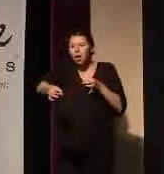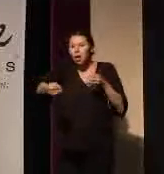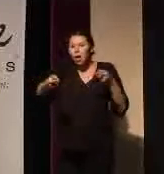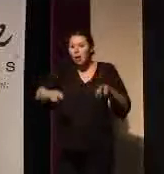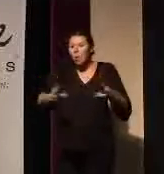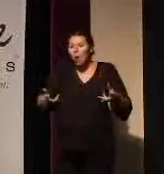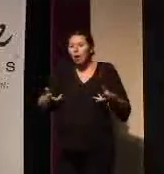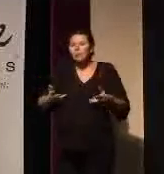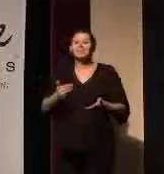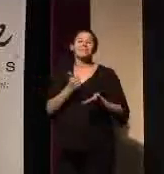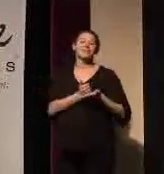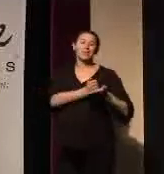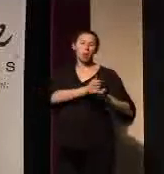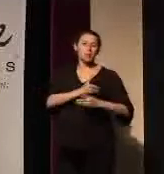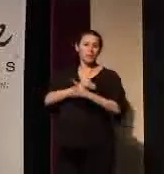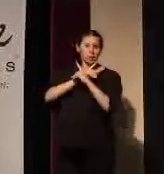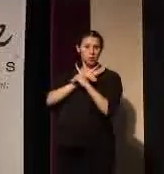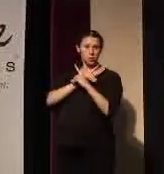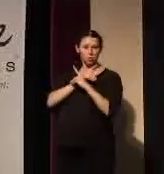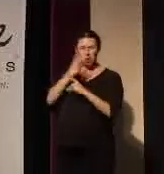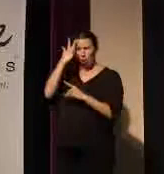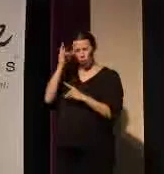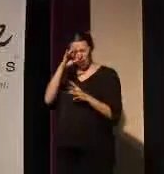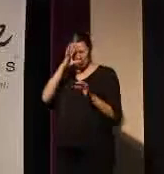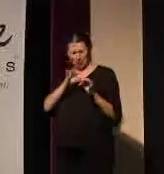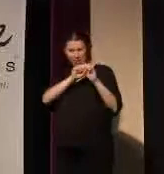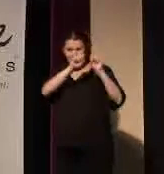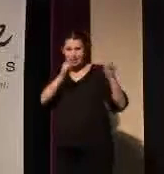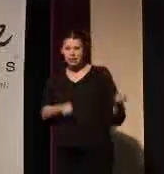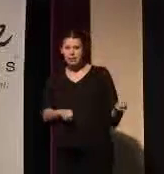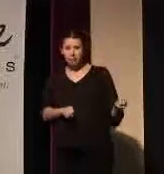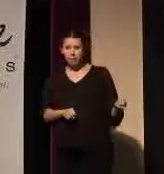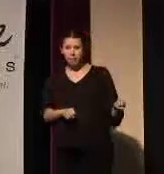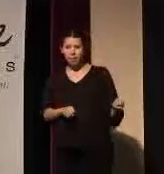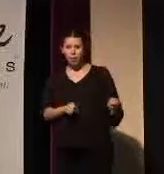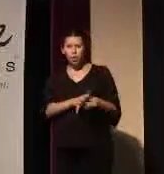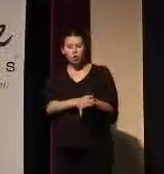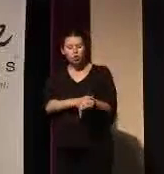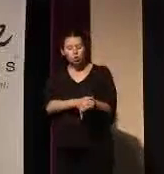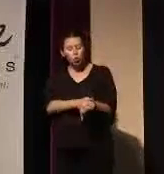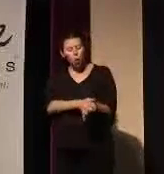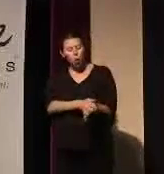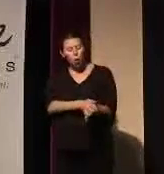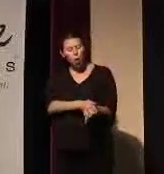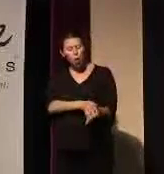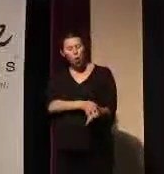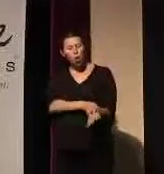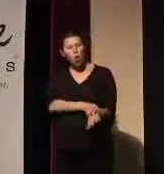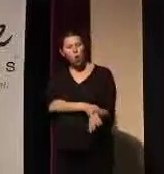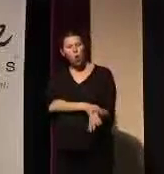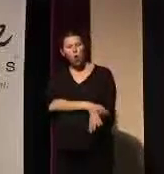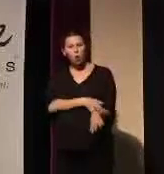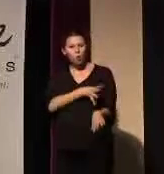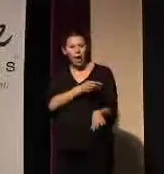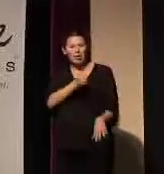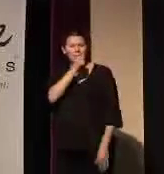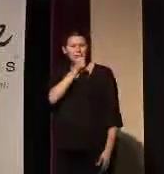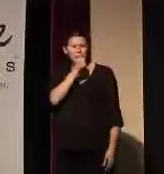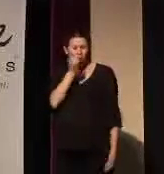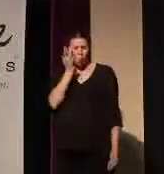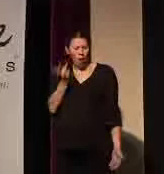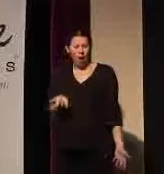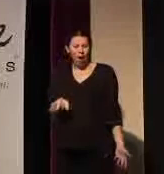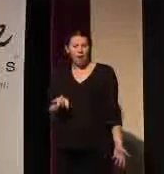choose a system that is not only secretive, but that is glacially slow? And the final concern I have about this grand